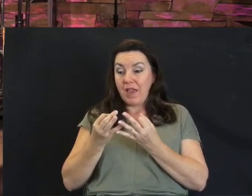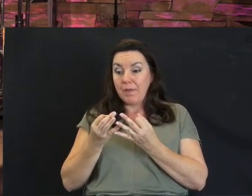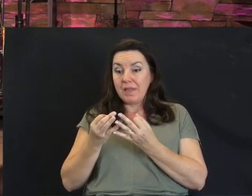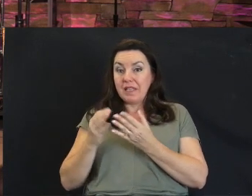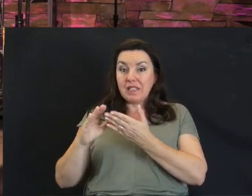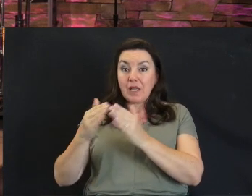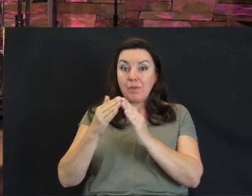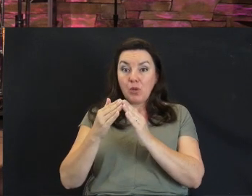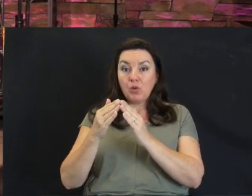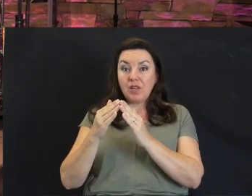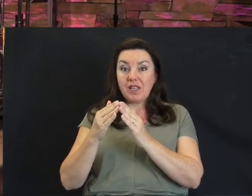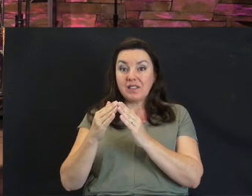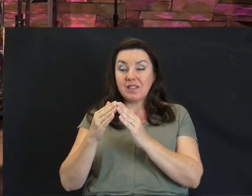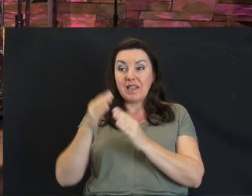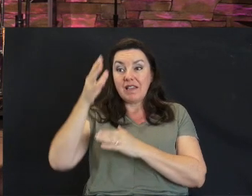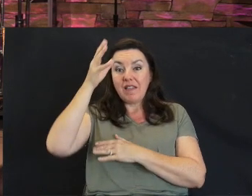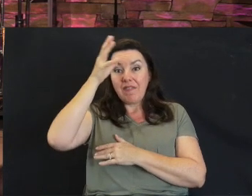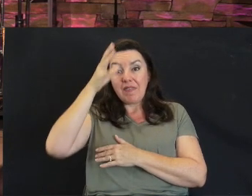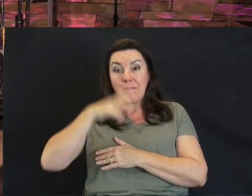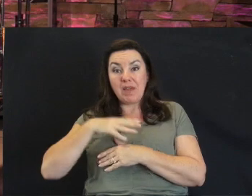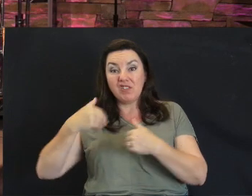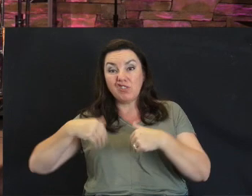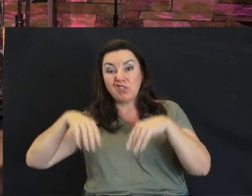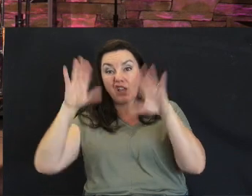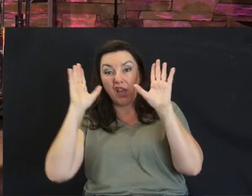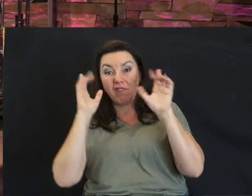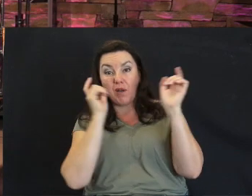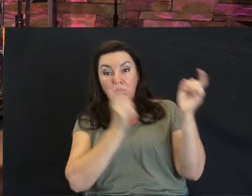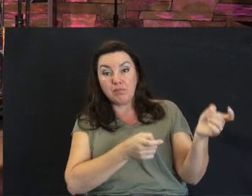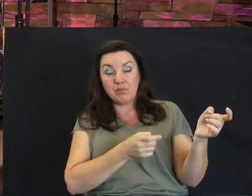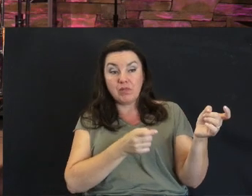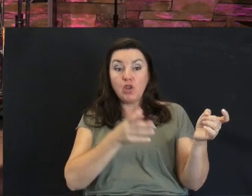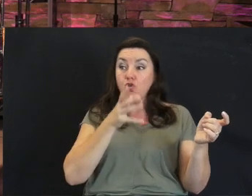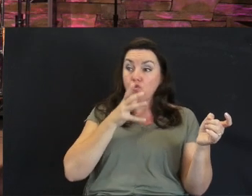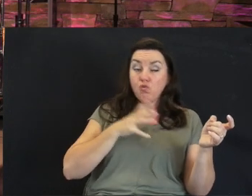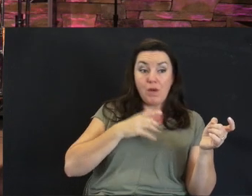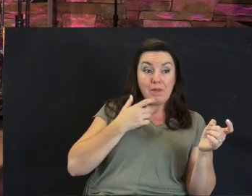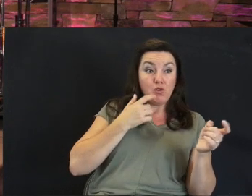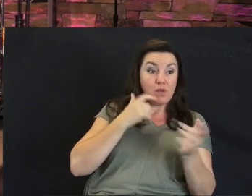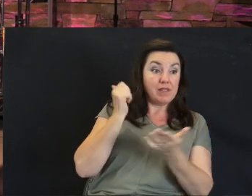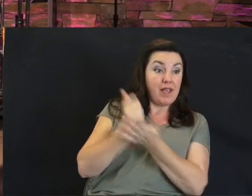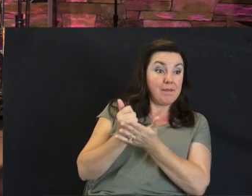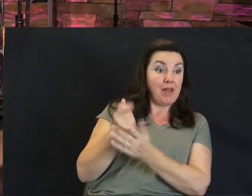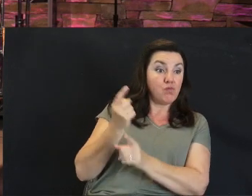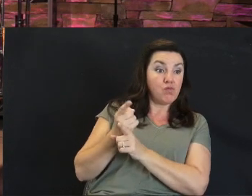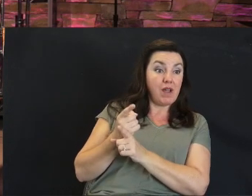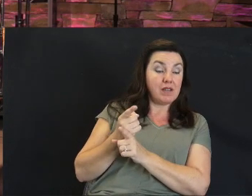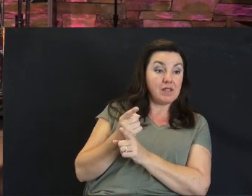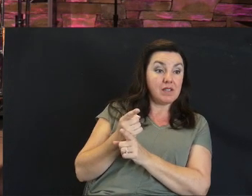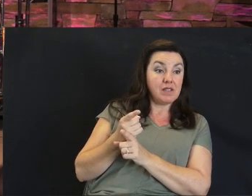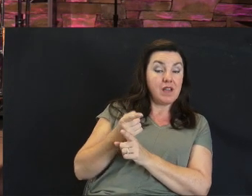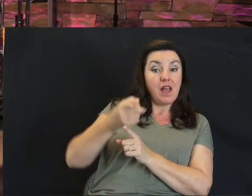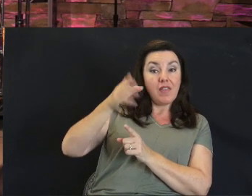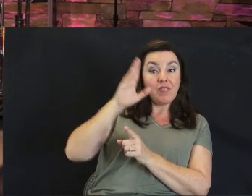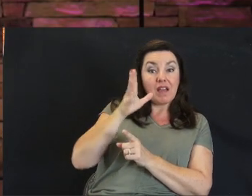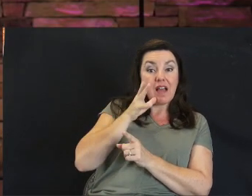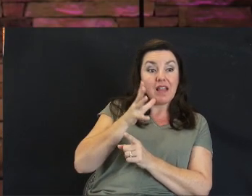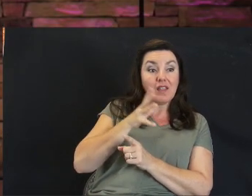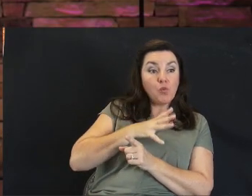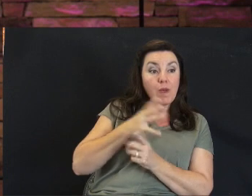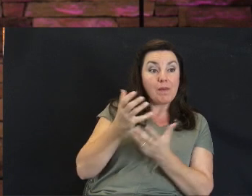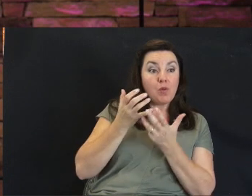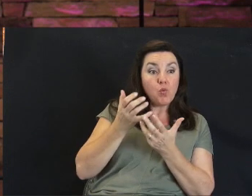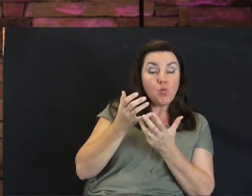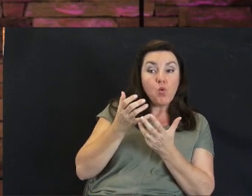women You can say amen to that Amen Listen The godly Christian women I know What they desire more than anything Are strong